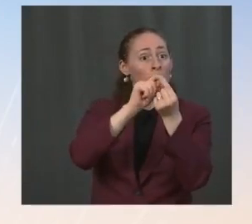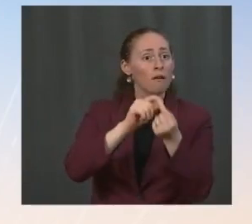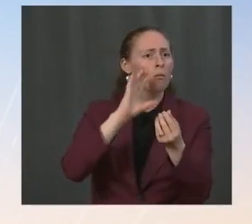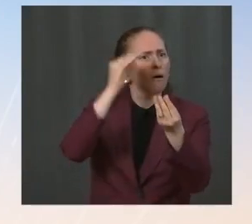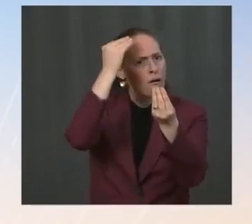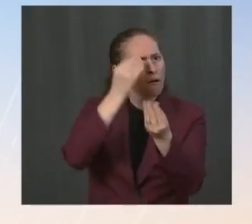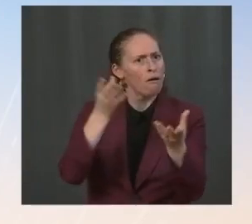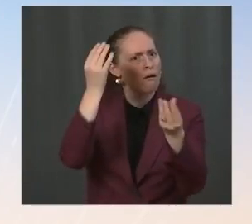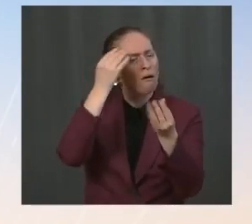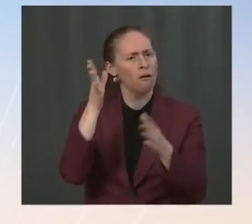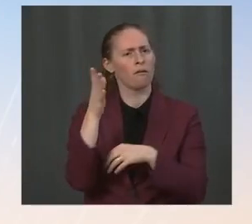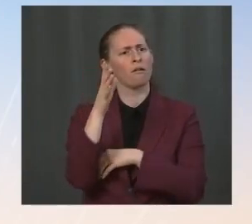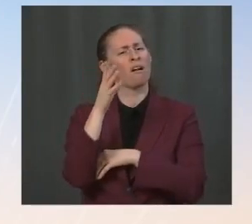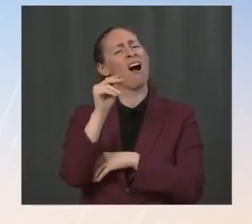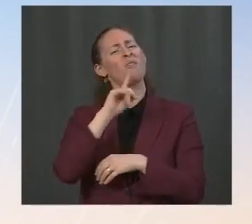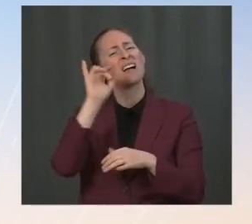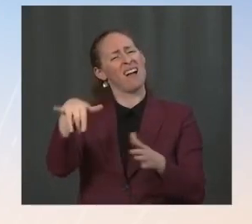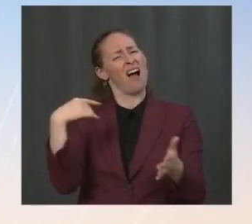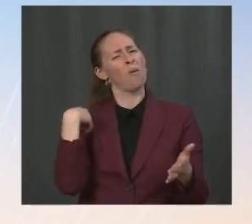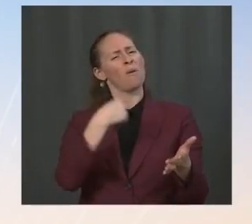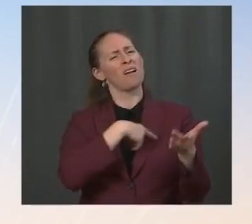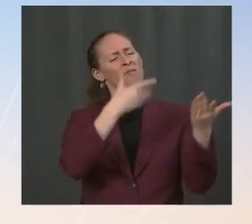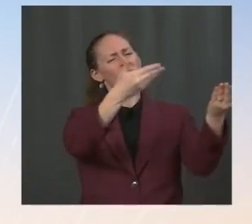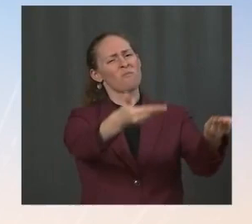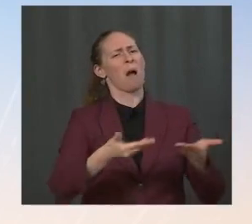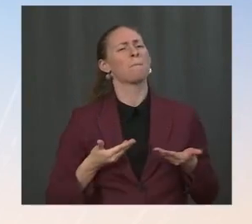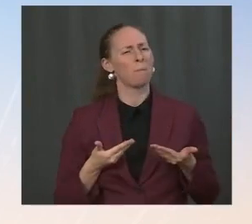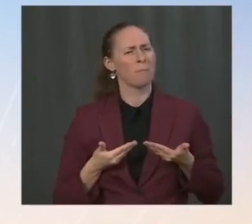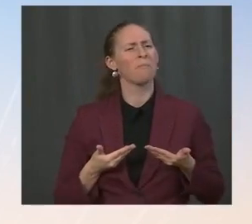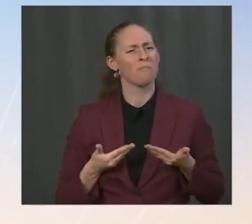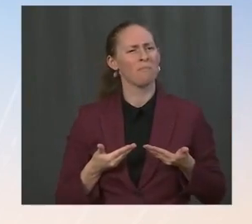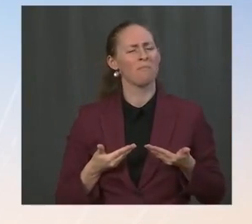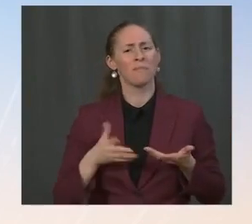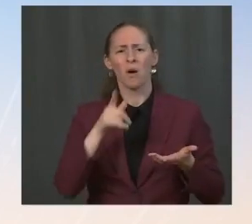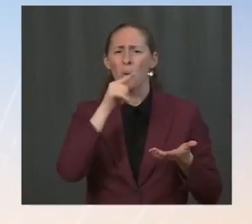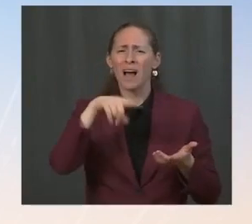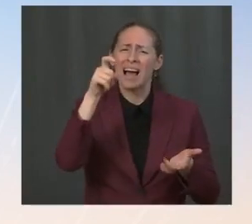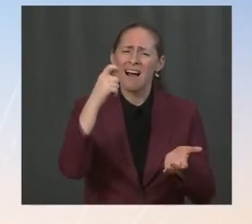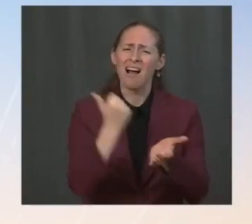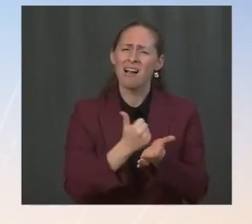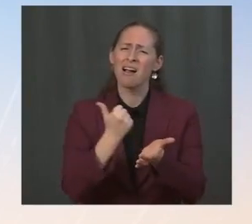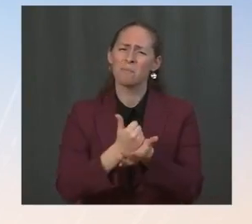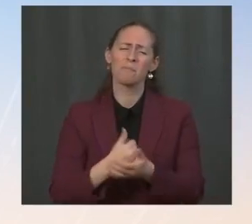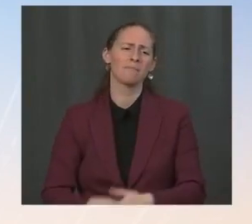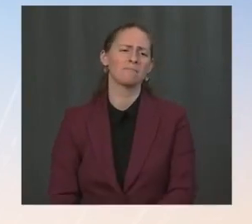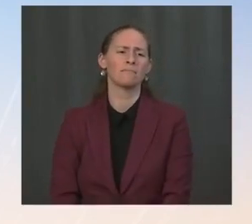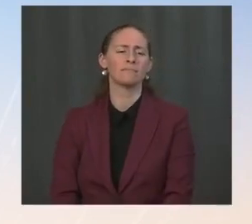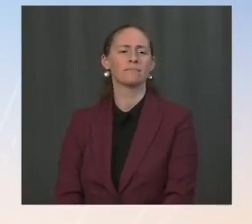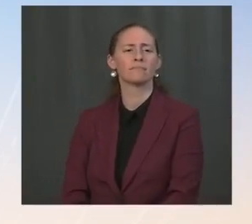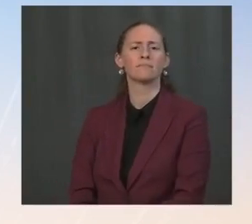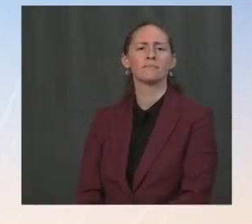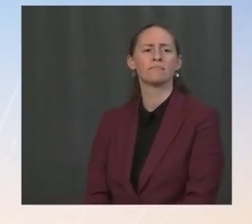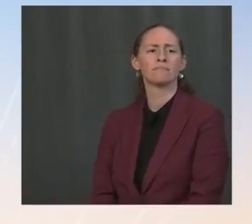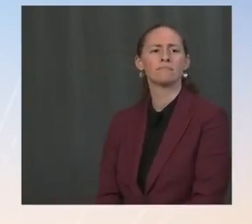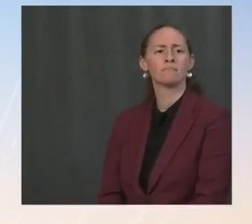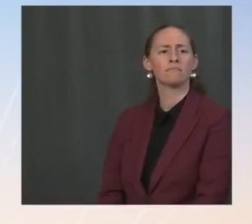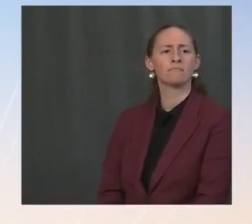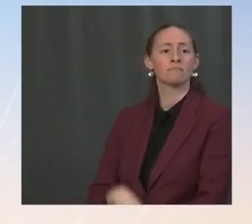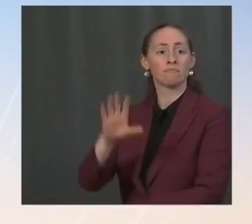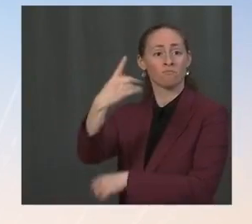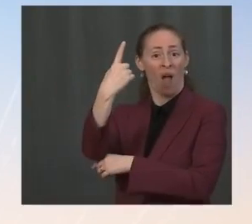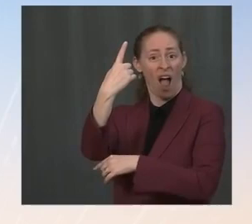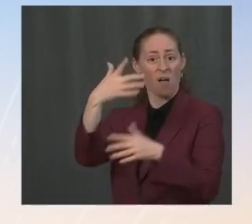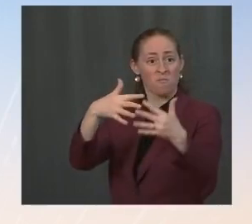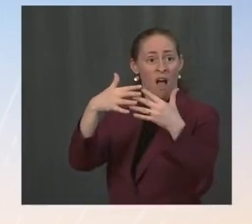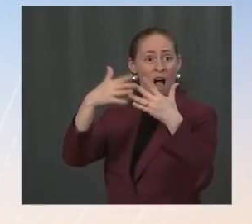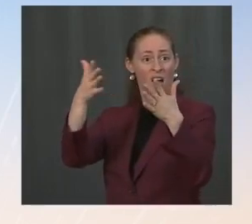of the fabric of the United States, and not back away from that. Go ahead. Thanks, Jen. There is an American that's been detained by the Taliban since last year.